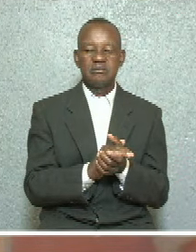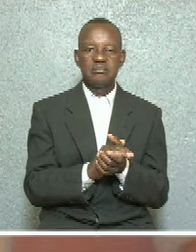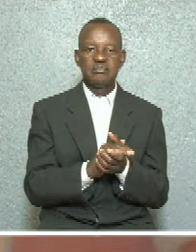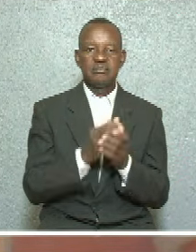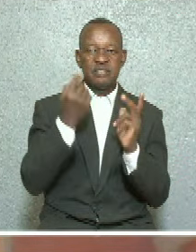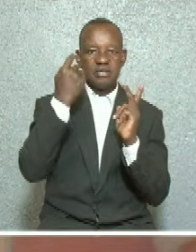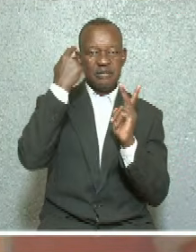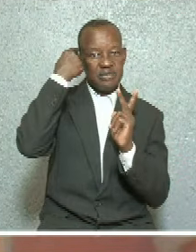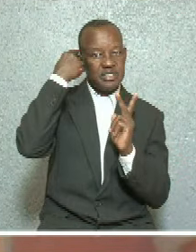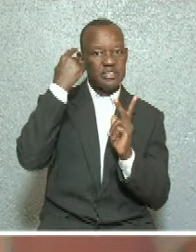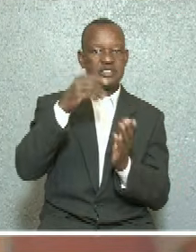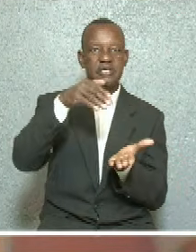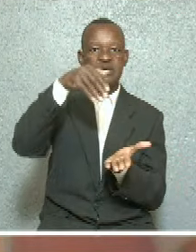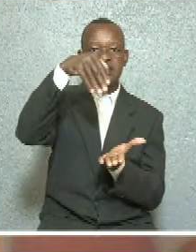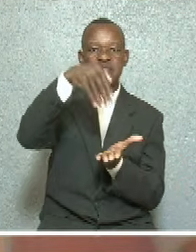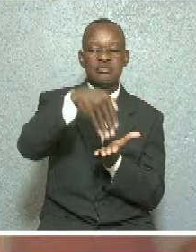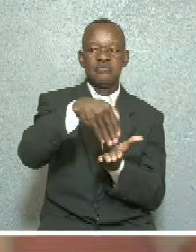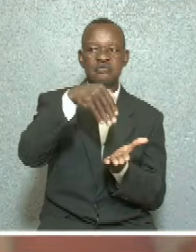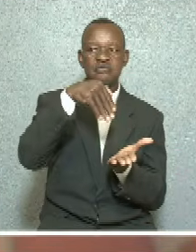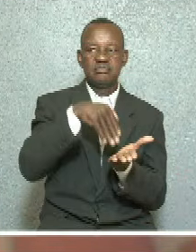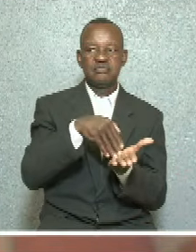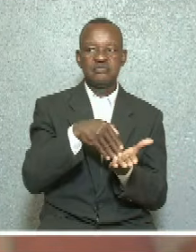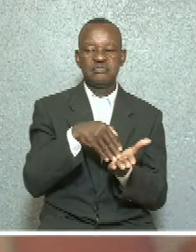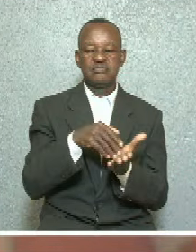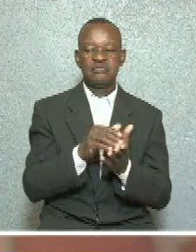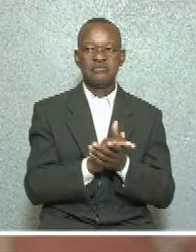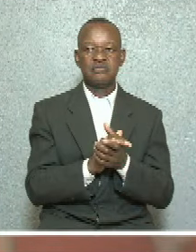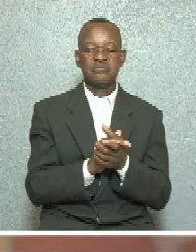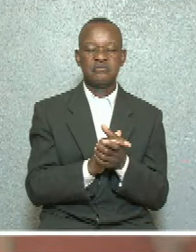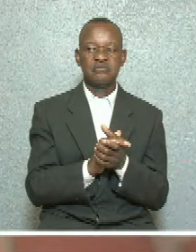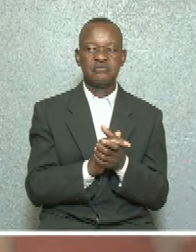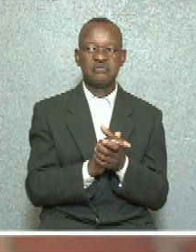can you play some background music? But don't make it too loud.